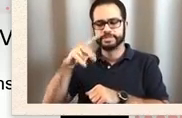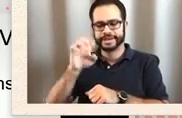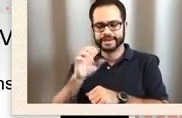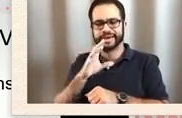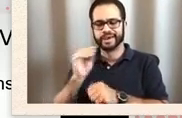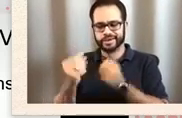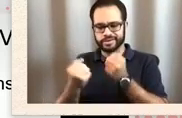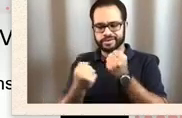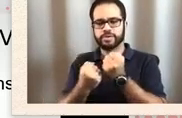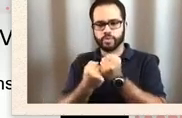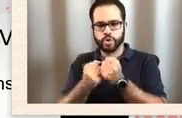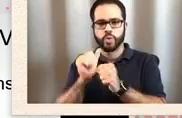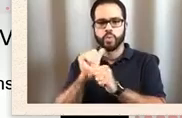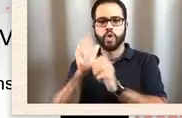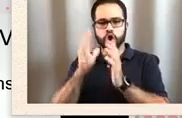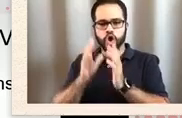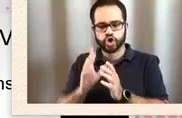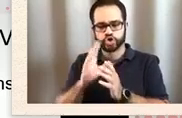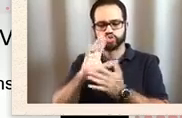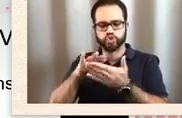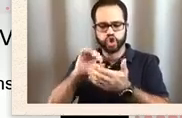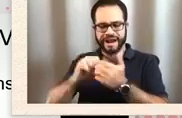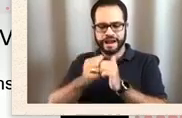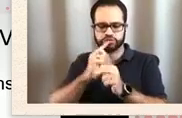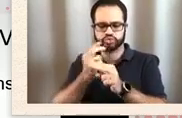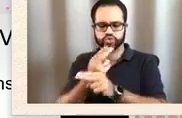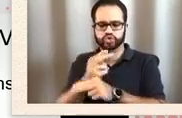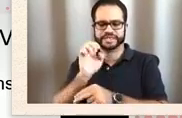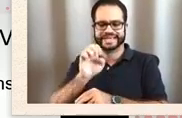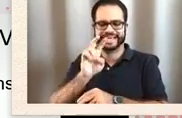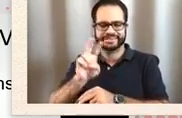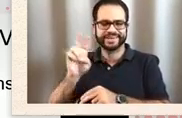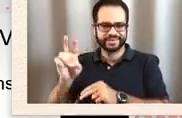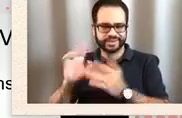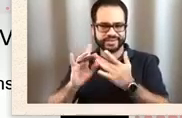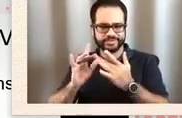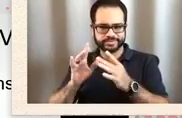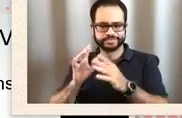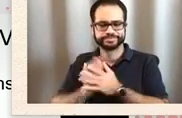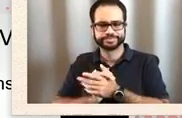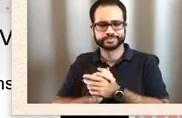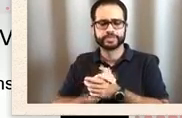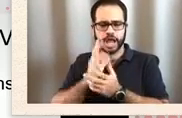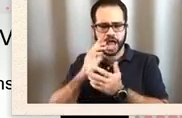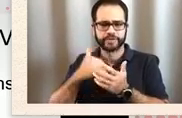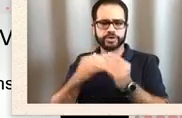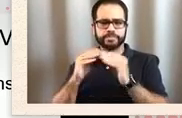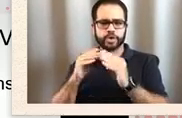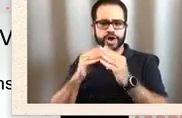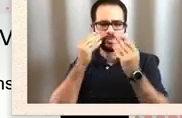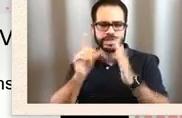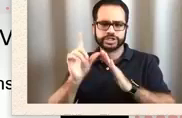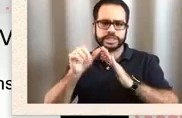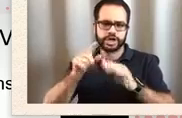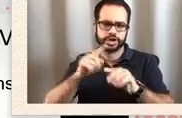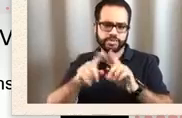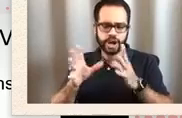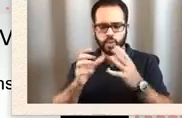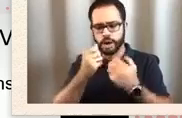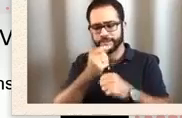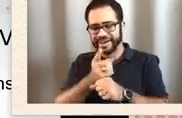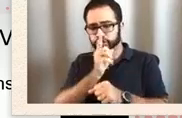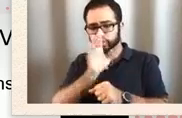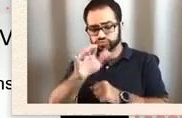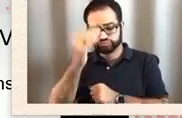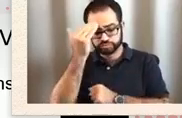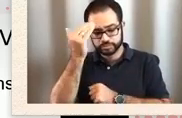to learn how to use the EVV mobile site. So there's more information coming on that. But again, I just wanted to make sure that you were aware of that in